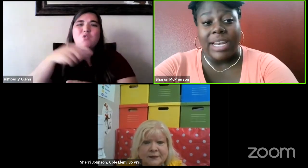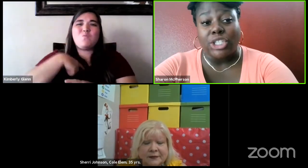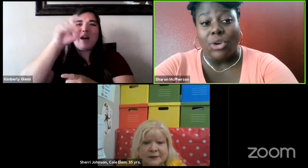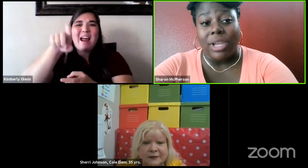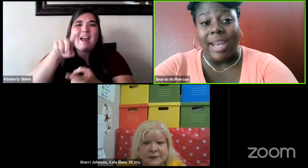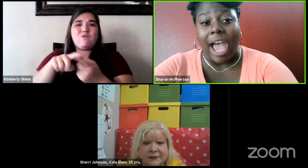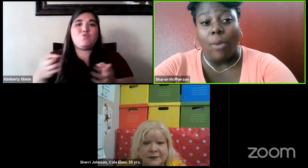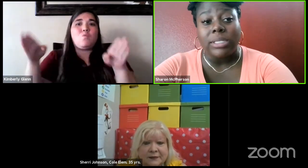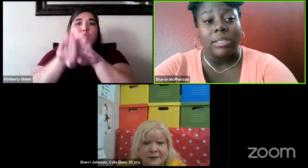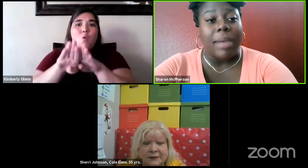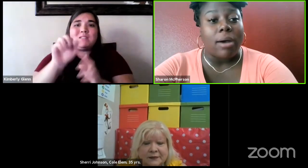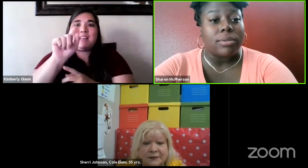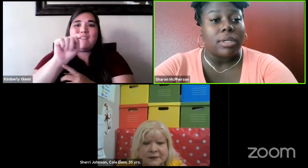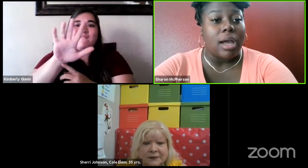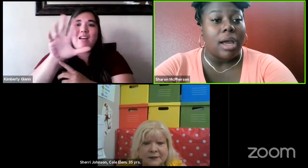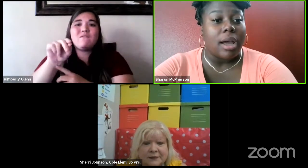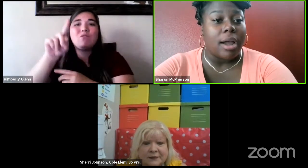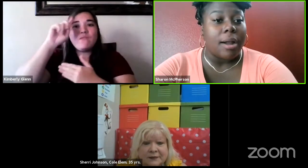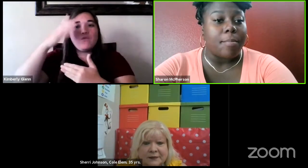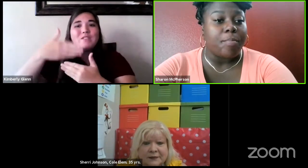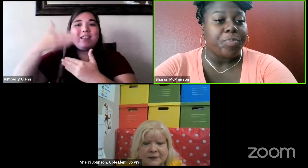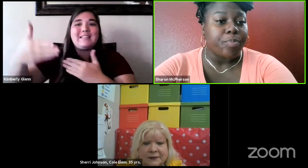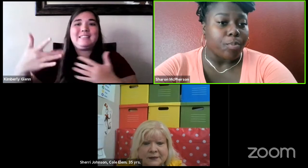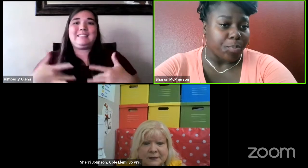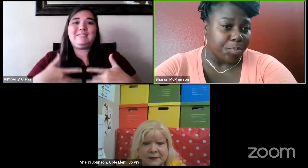The event is starting now until about